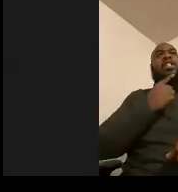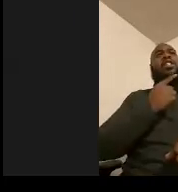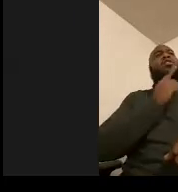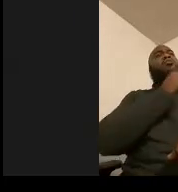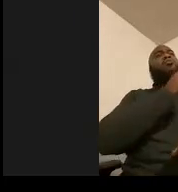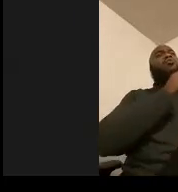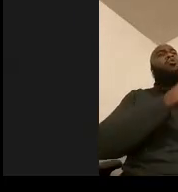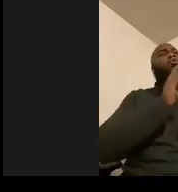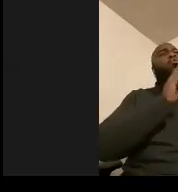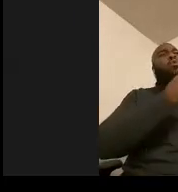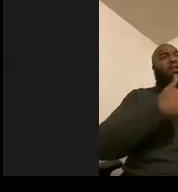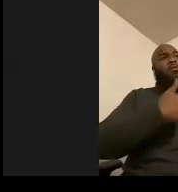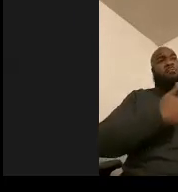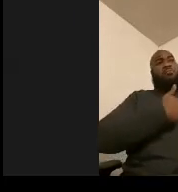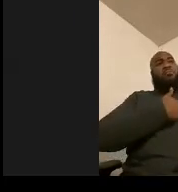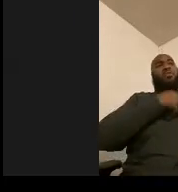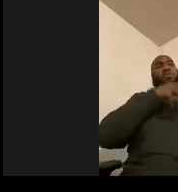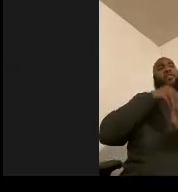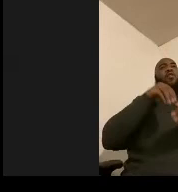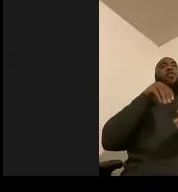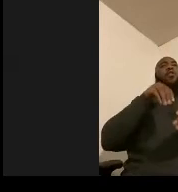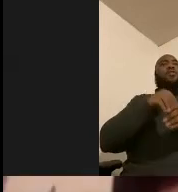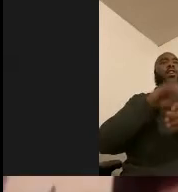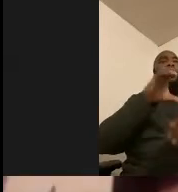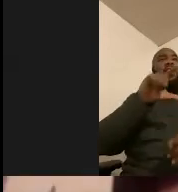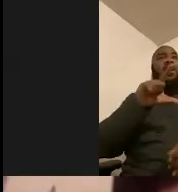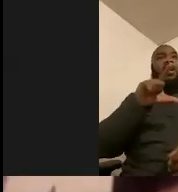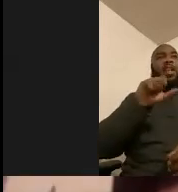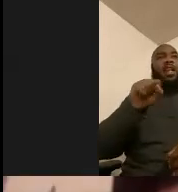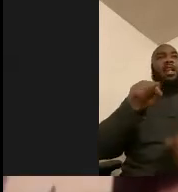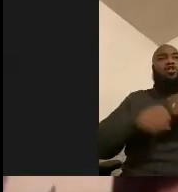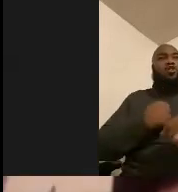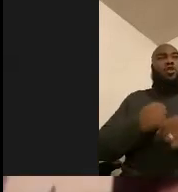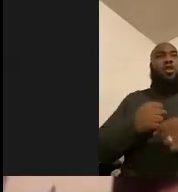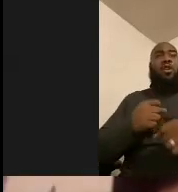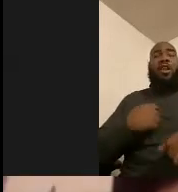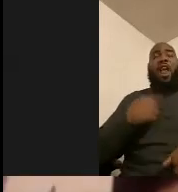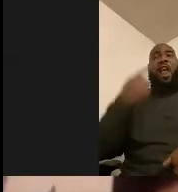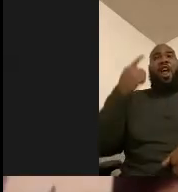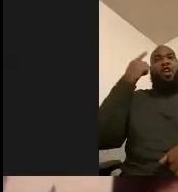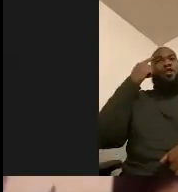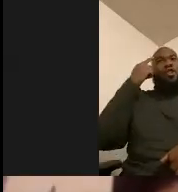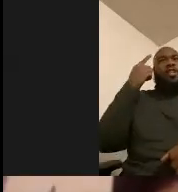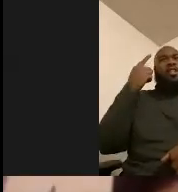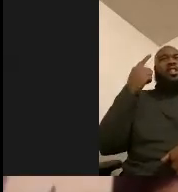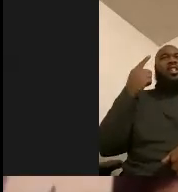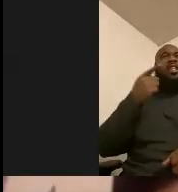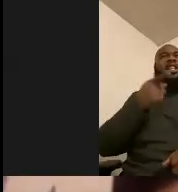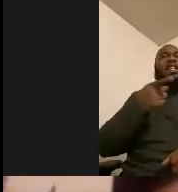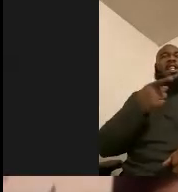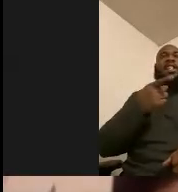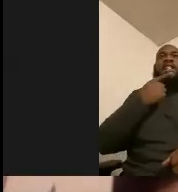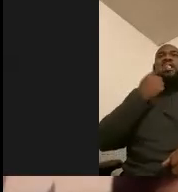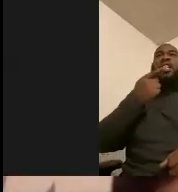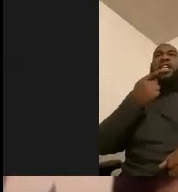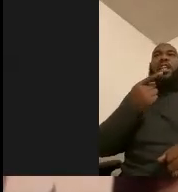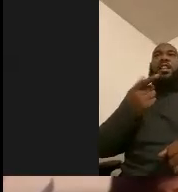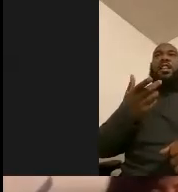class struggle. And I don't think it's a coincidence. I think he's radicalizing from many different directions. Next slide, please.